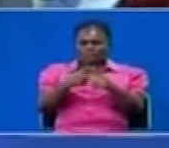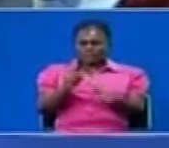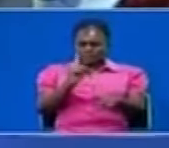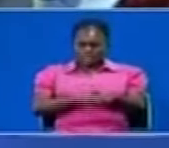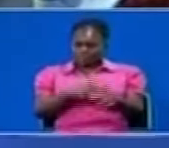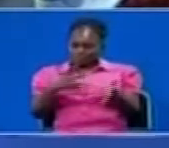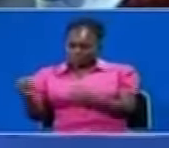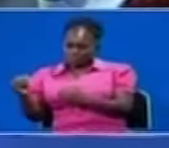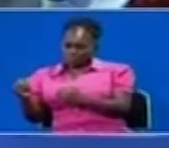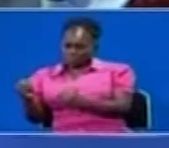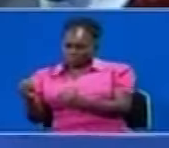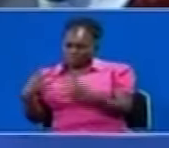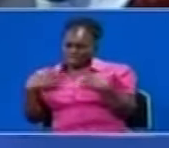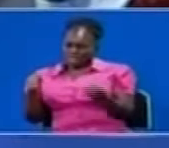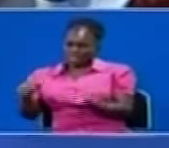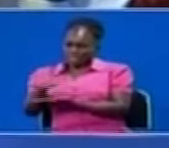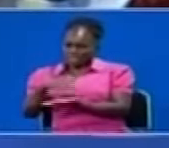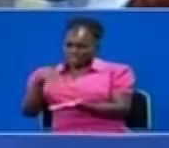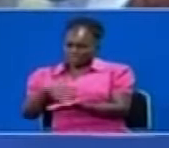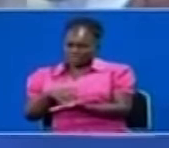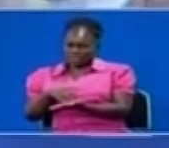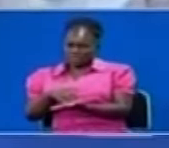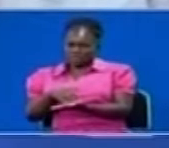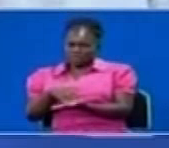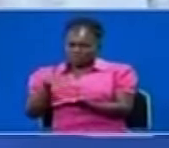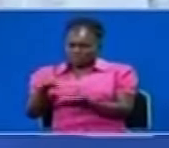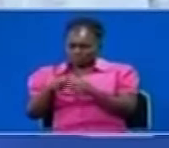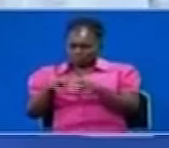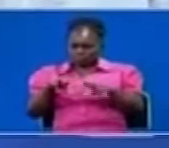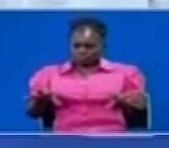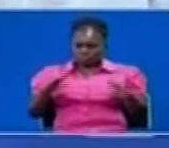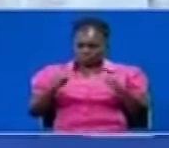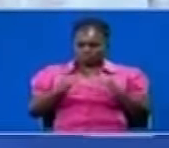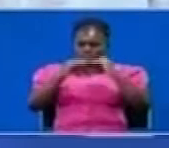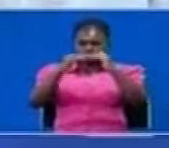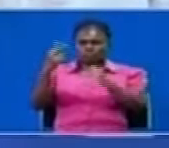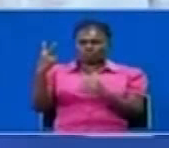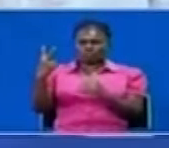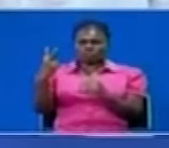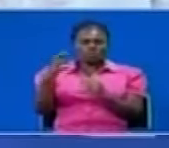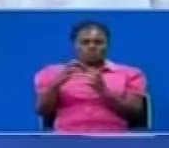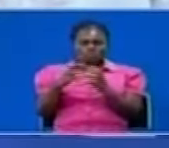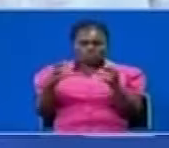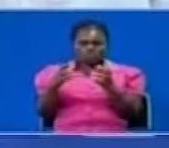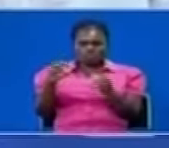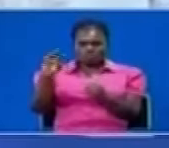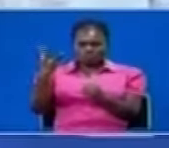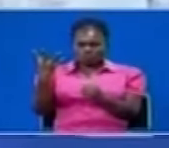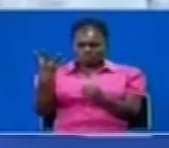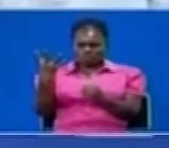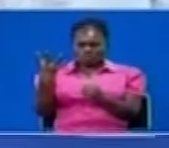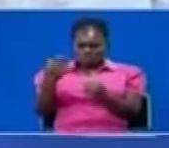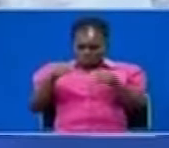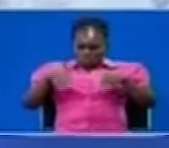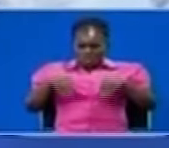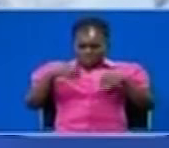taken to a health facility in Kijabe, her cancer had advanced to stage 2 and tumor to stage 4. She now awaits her